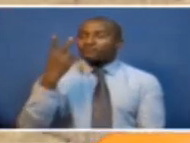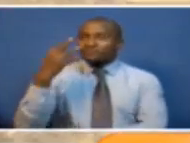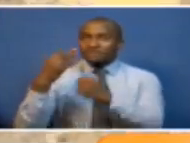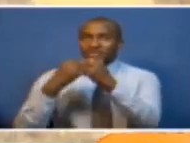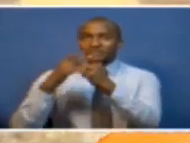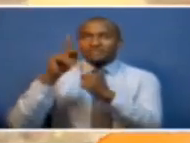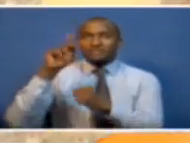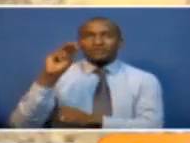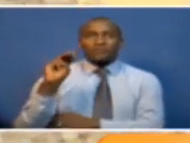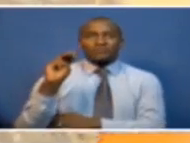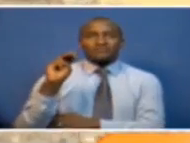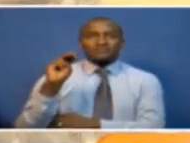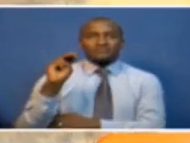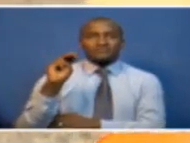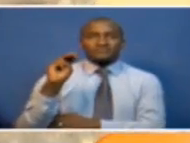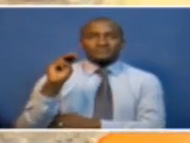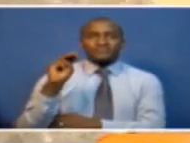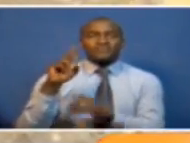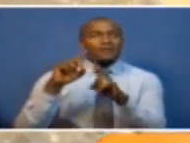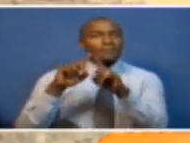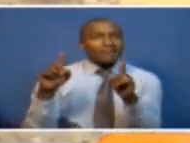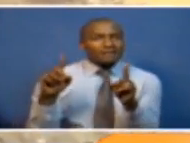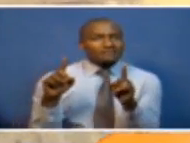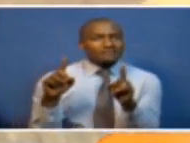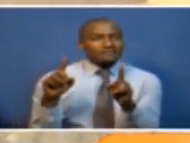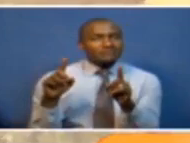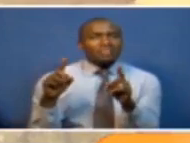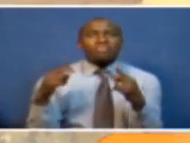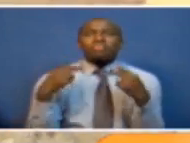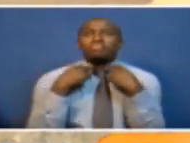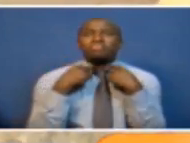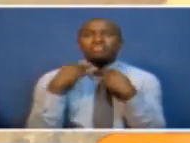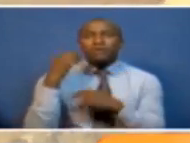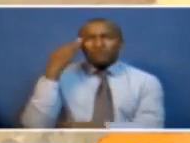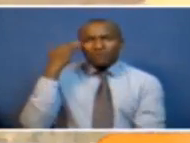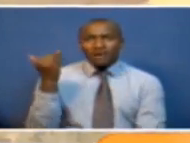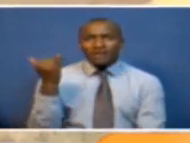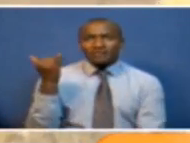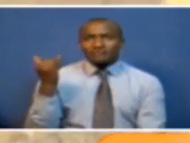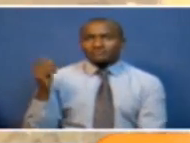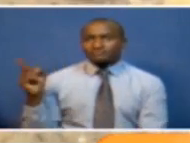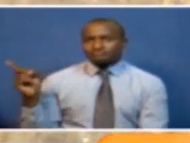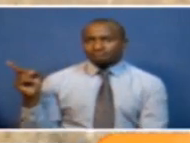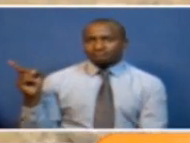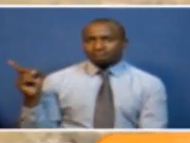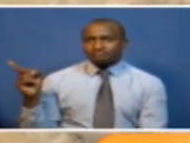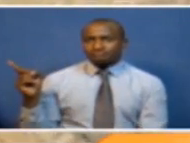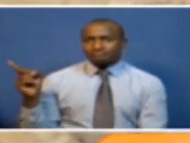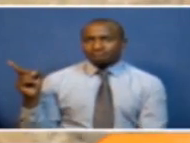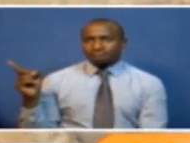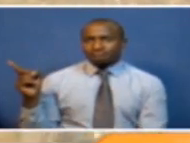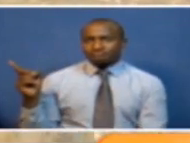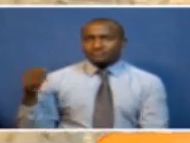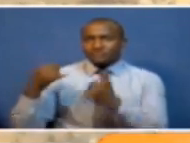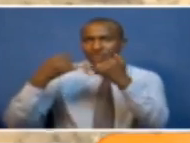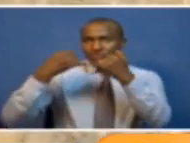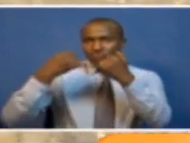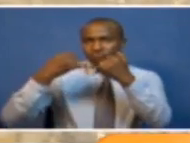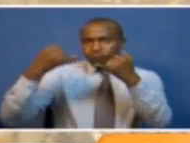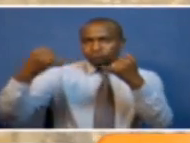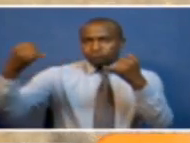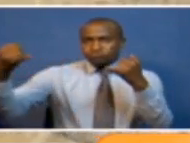the only thing that's holding this entire project back is that they call it transmission lines